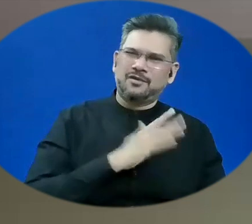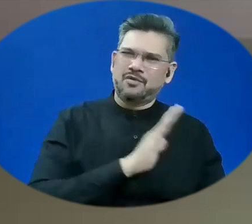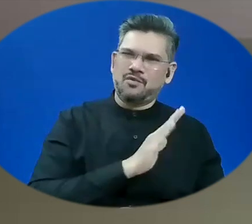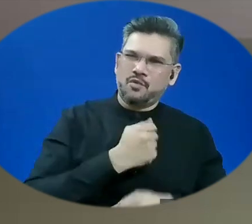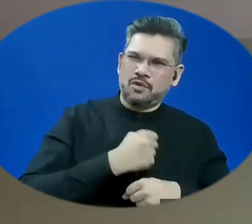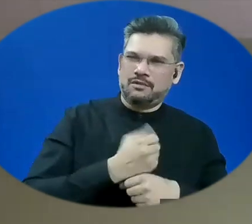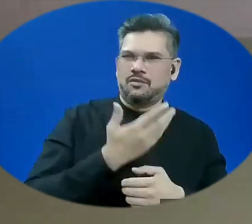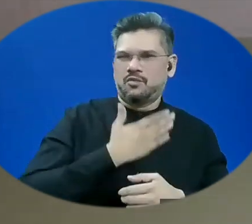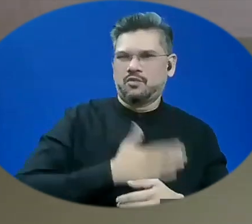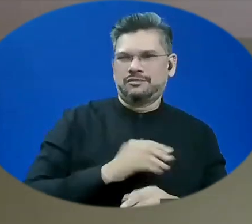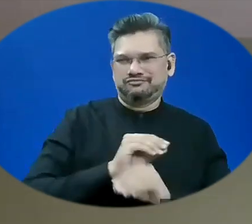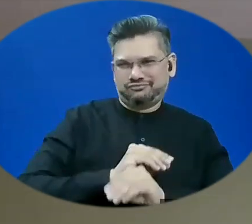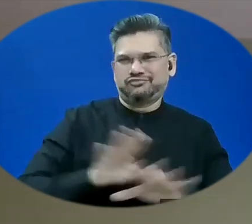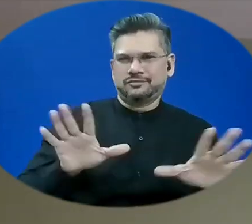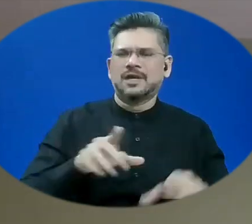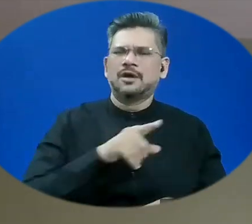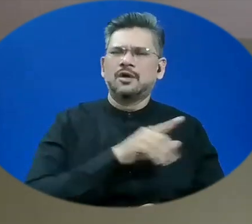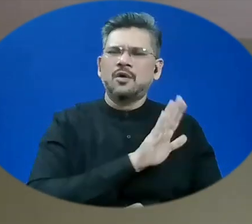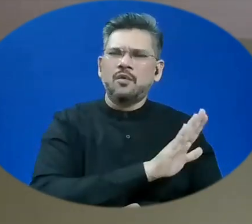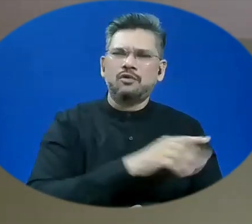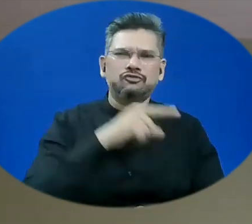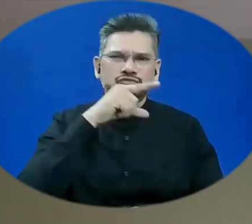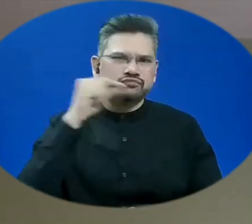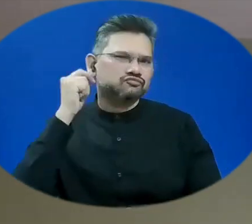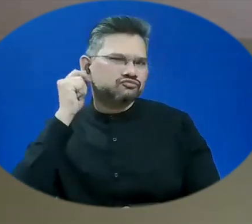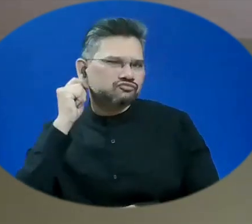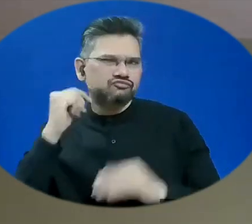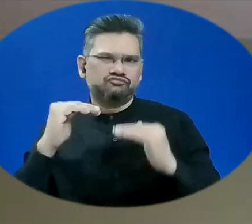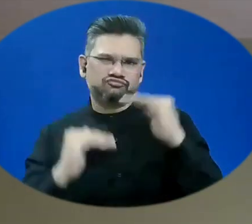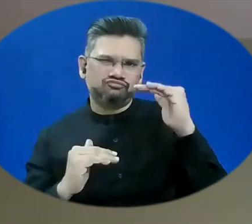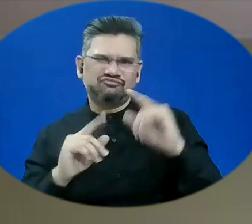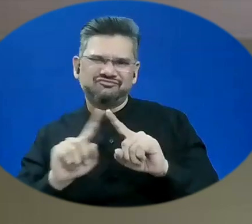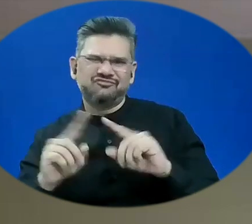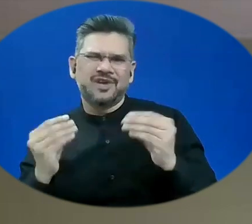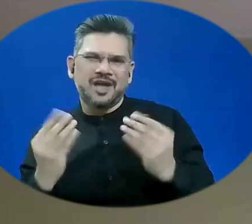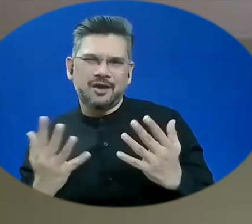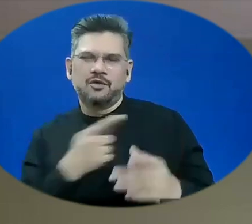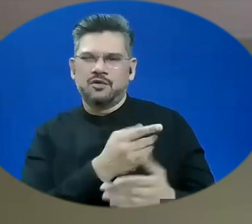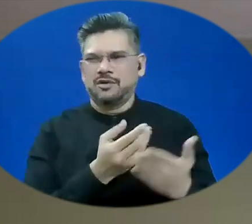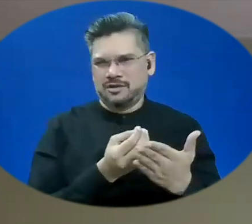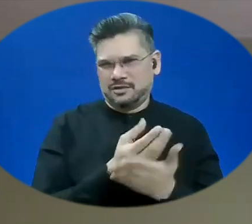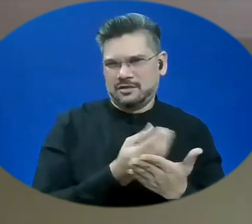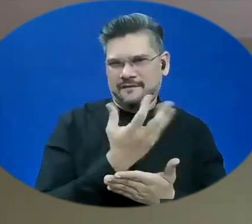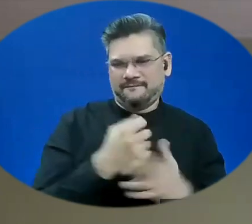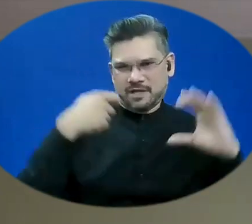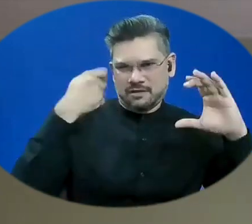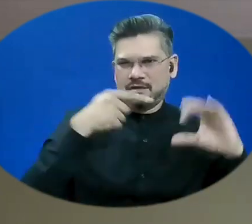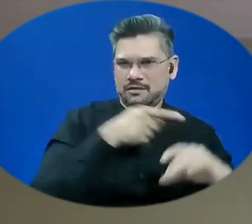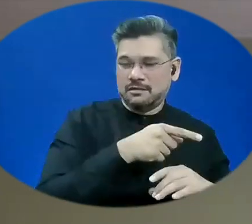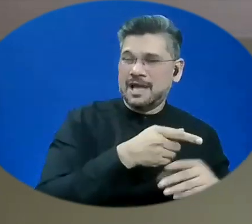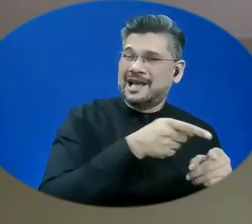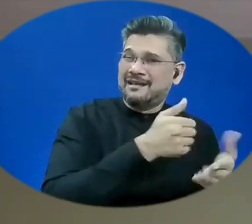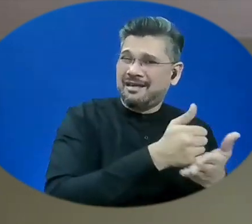about gender, because from here, I would love the speakers to be thinking about the ways in which we can empower policymakers